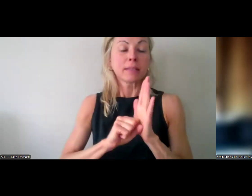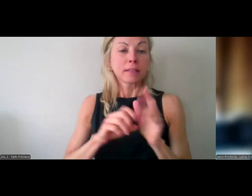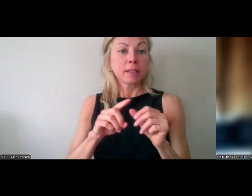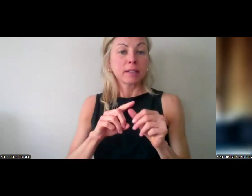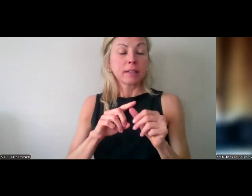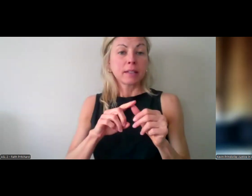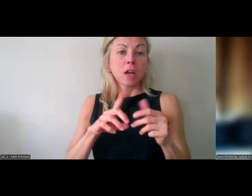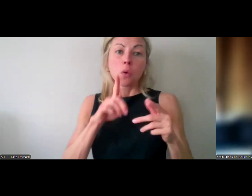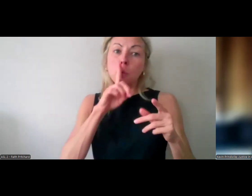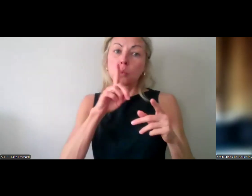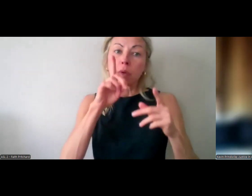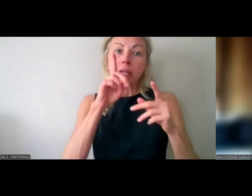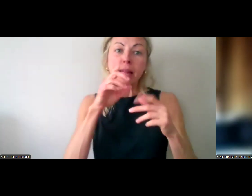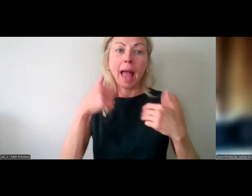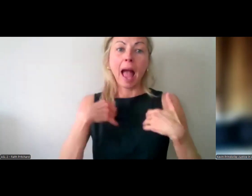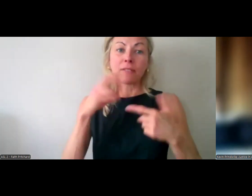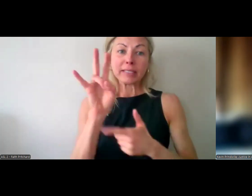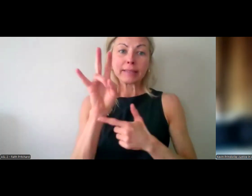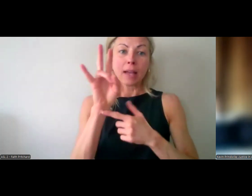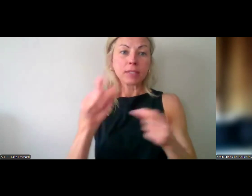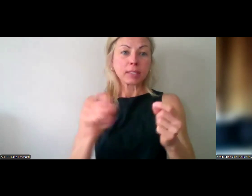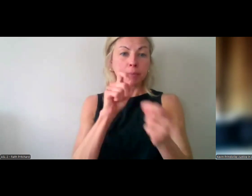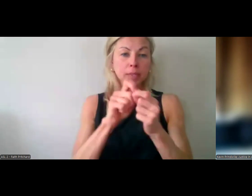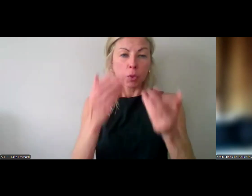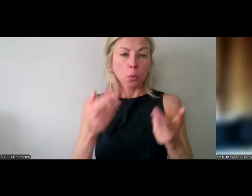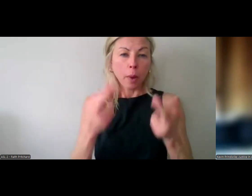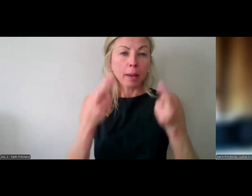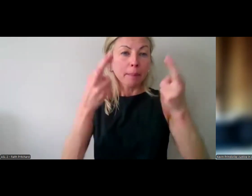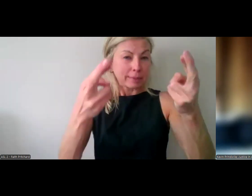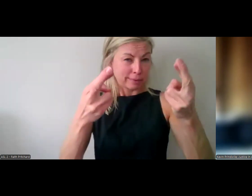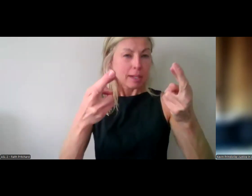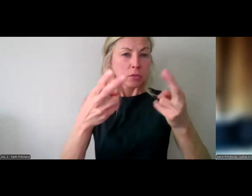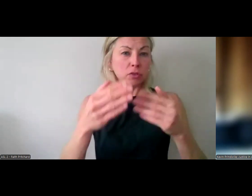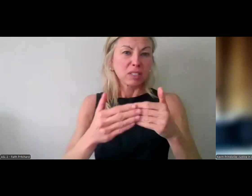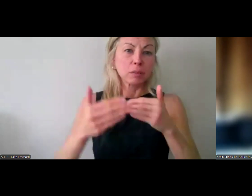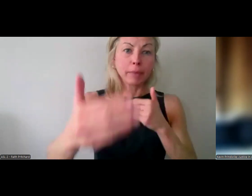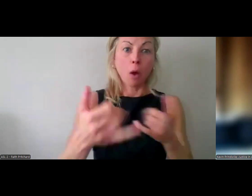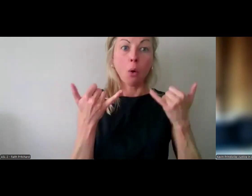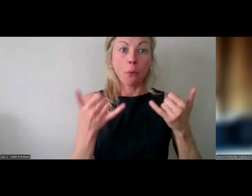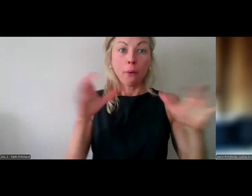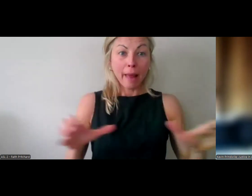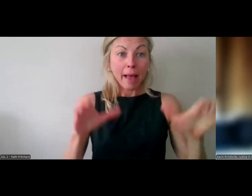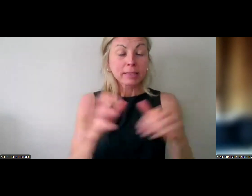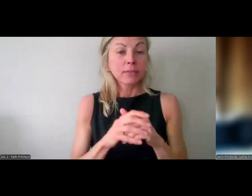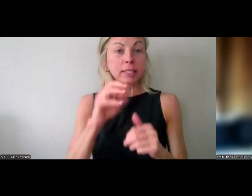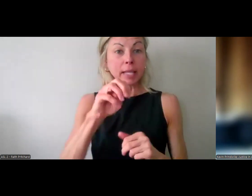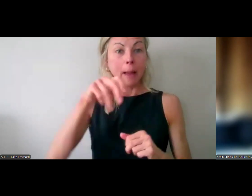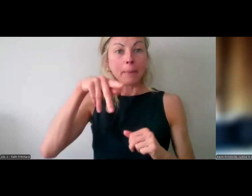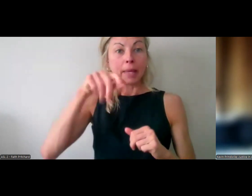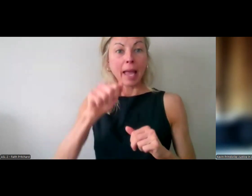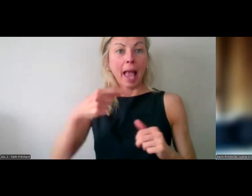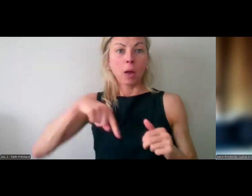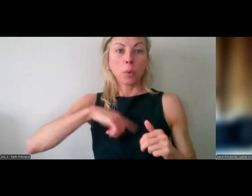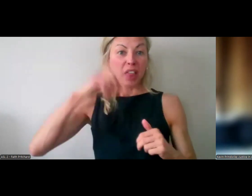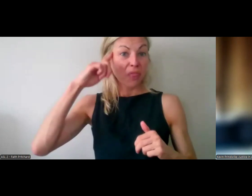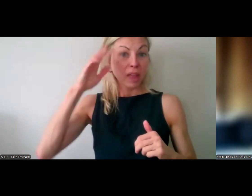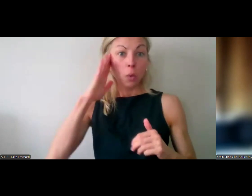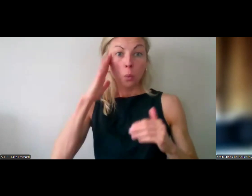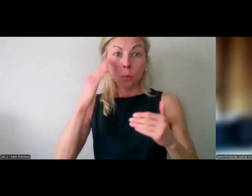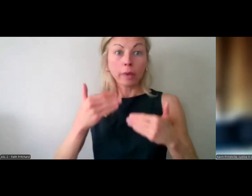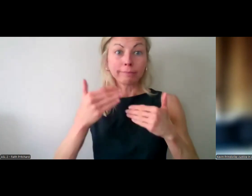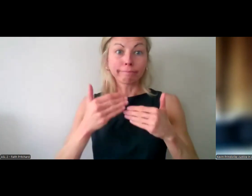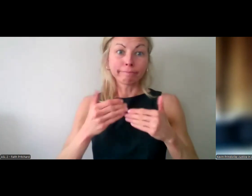specific 7 specific recommendations that go beyond the current activities under the MPA that we think would move forward those